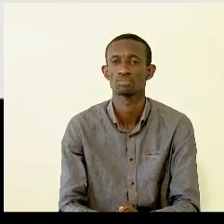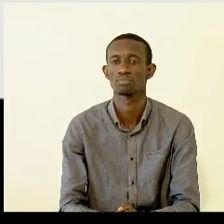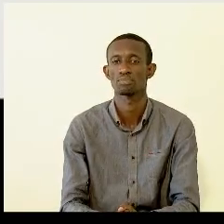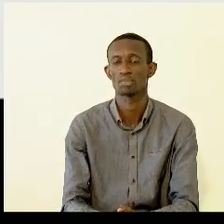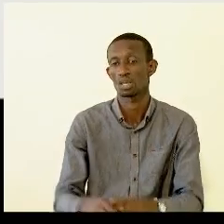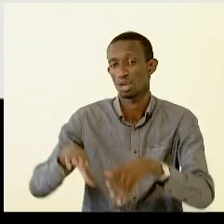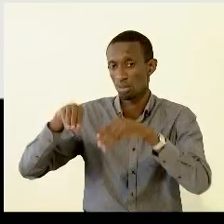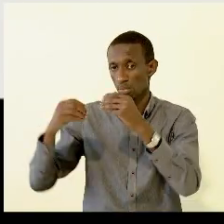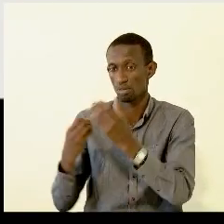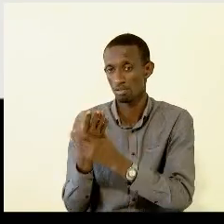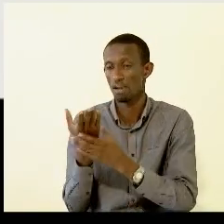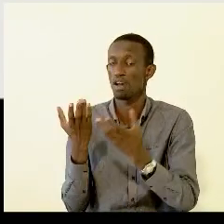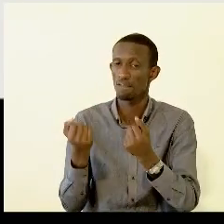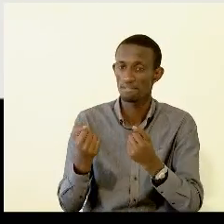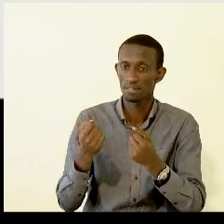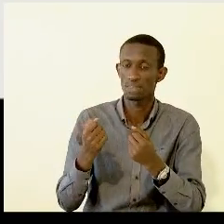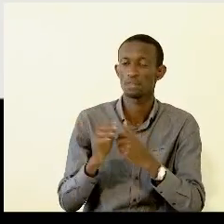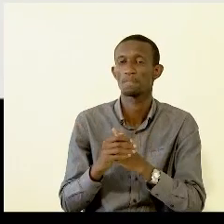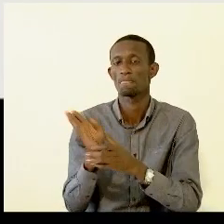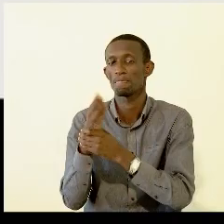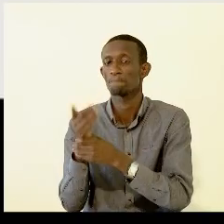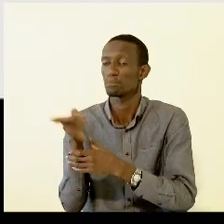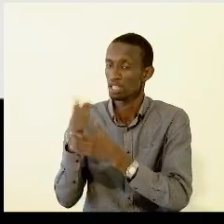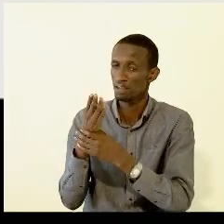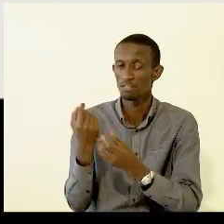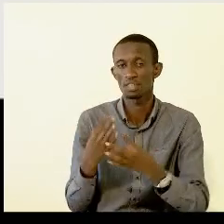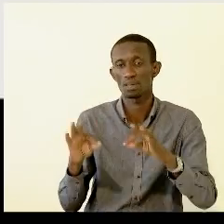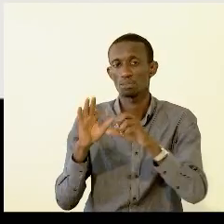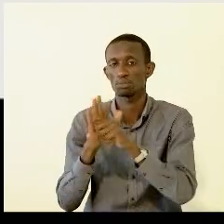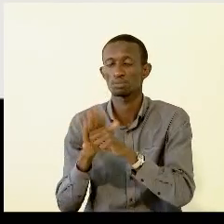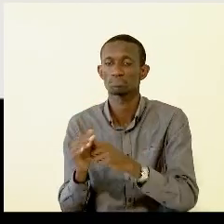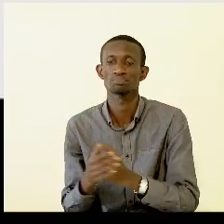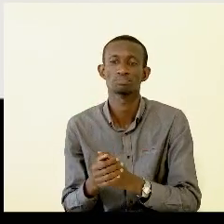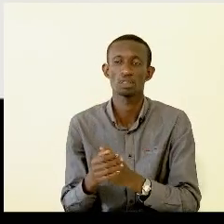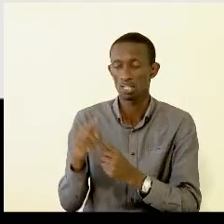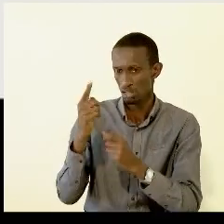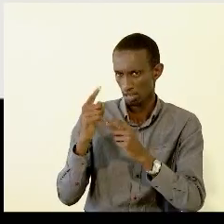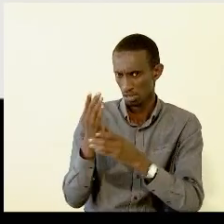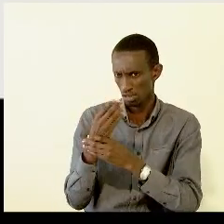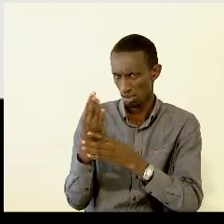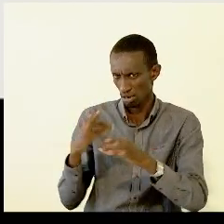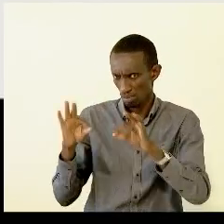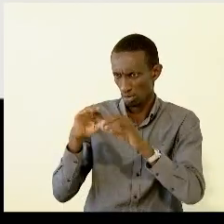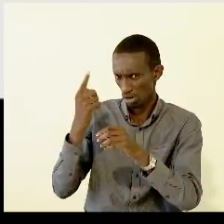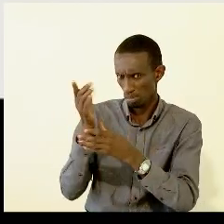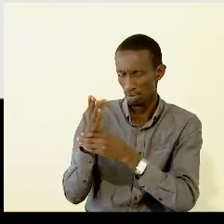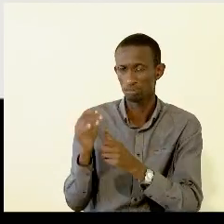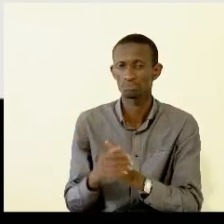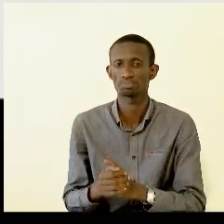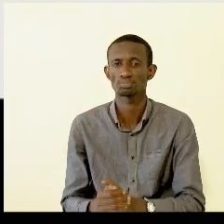plants have leaves, and leaves perform different functions. One of the functions of leaves is